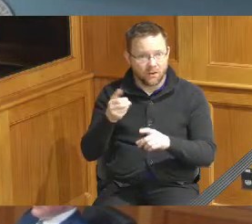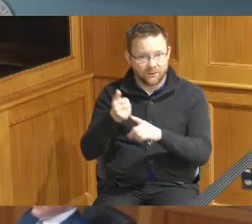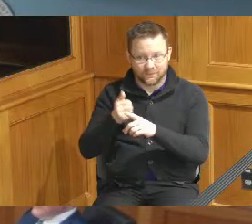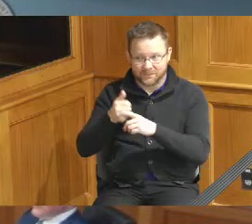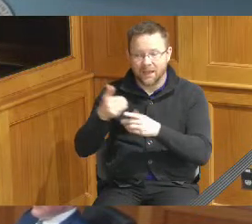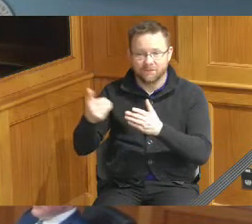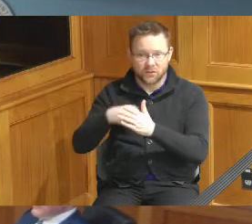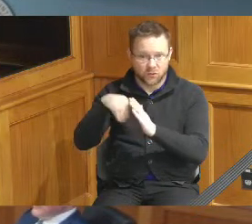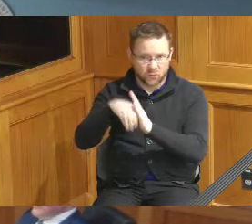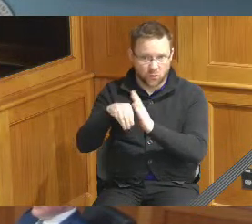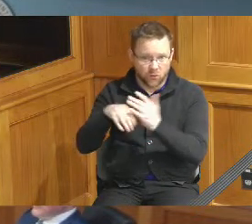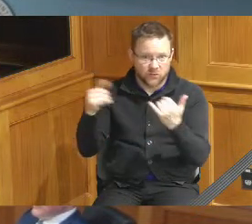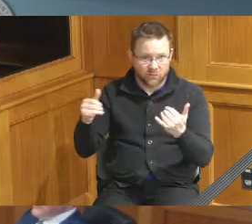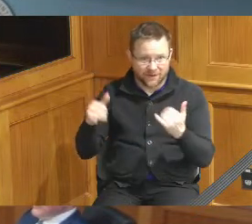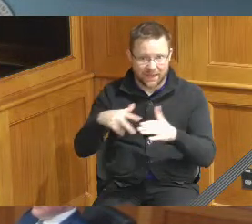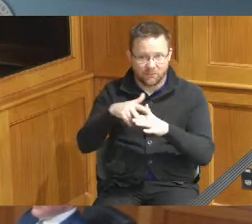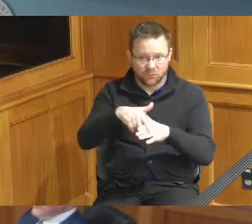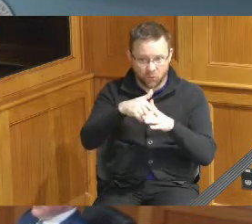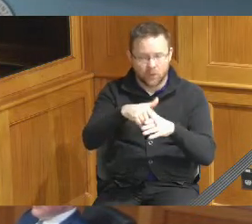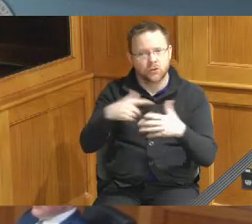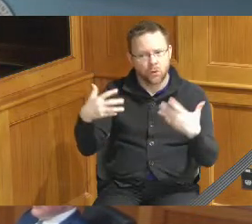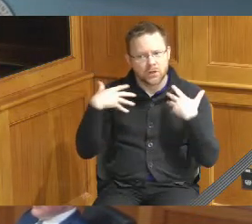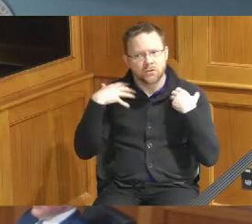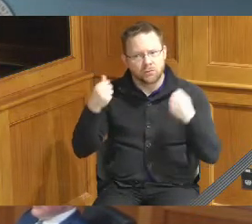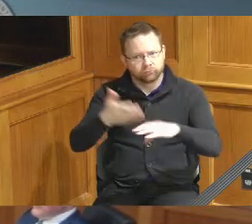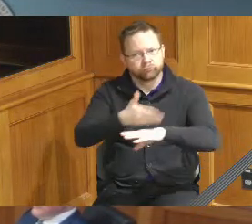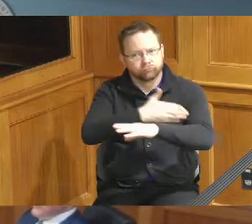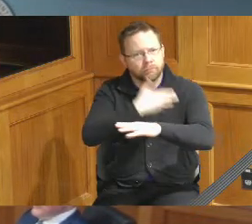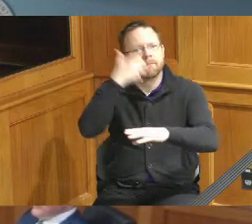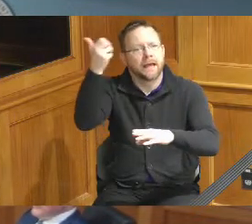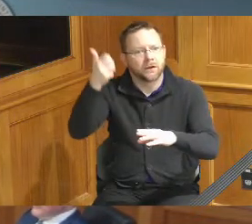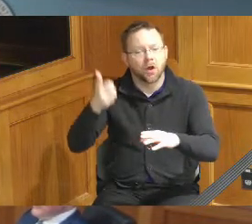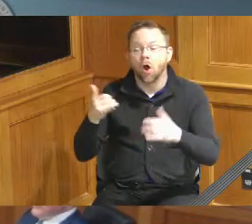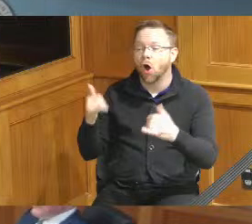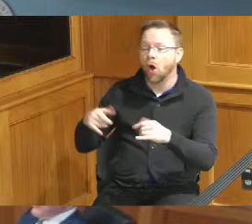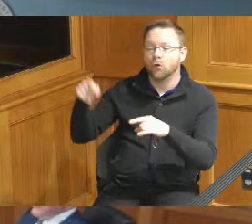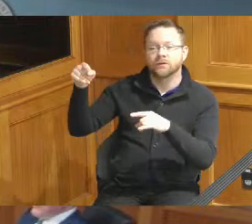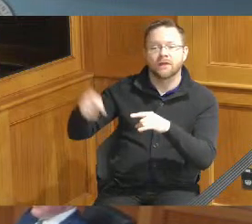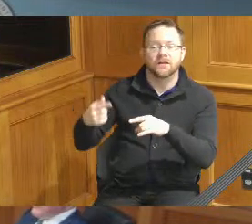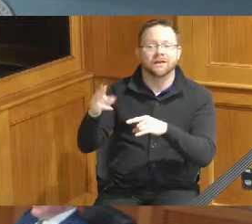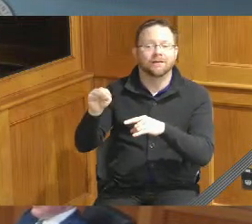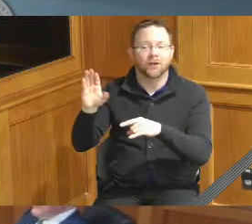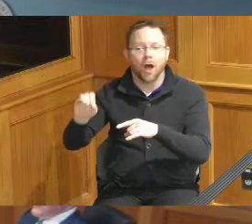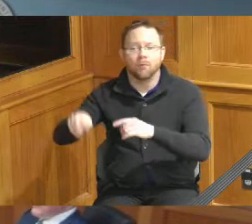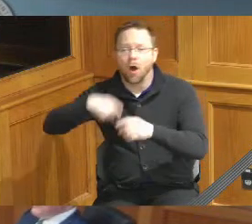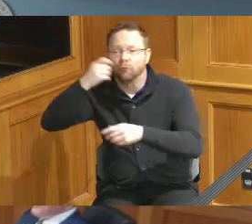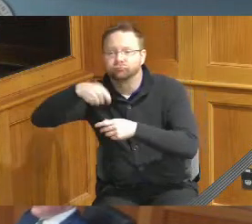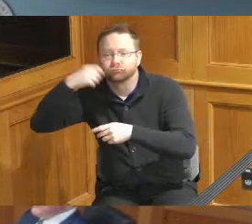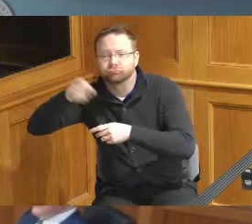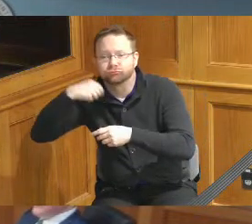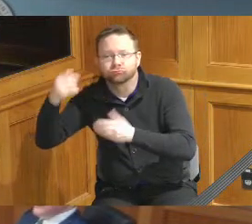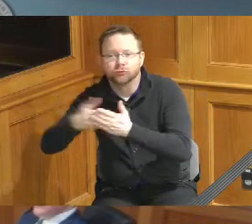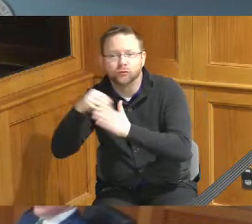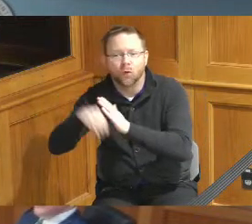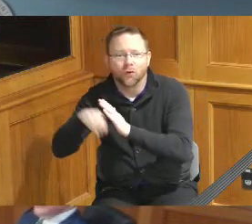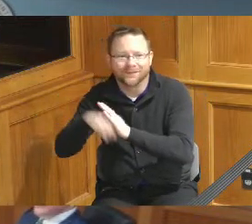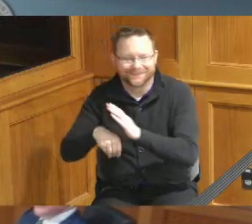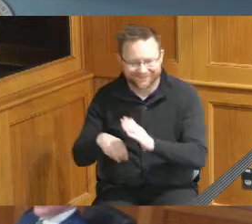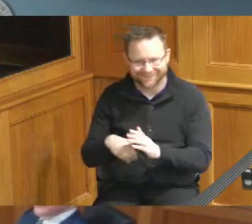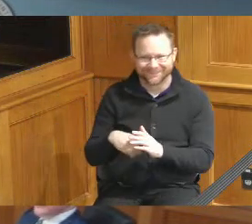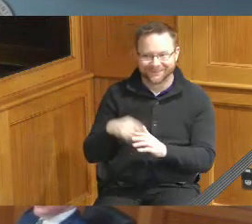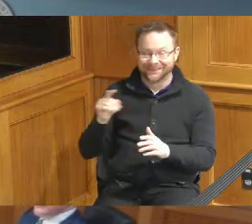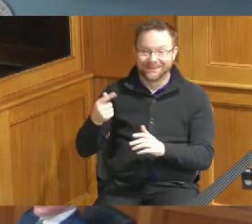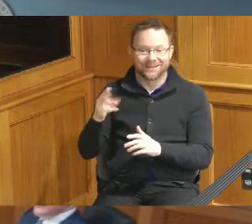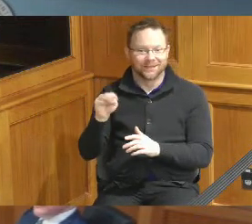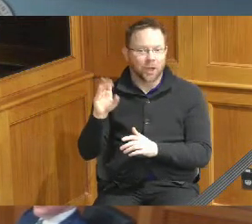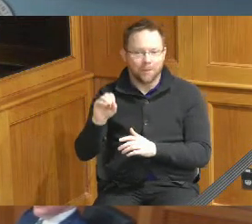He's in New Orleans. Oh, he's recovered. So he's down there with Gumbo and Jambalaya right now. He's got